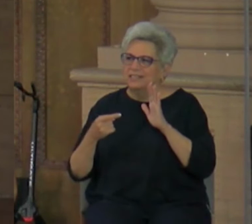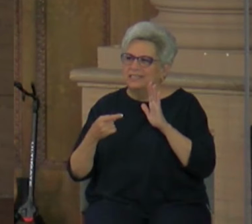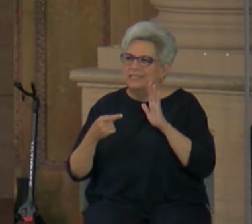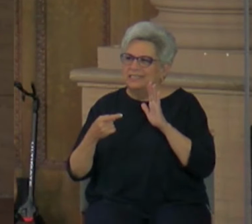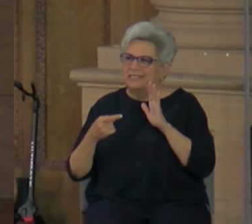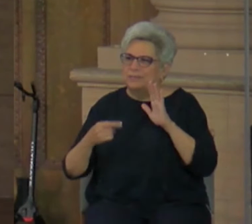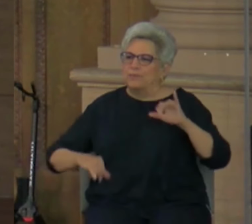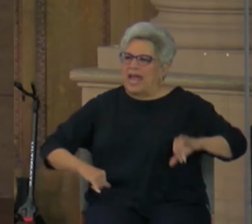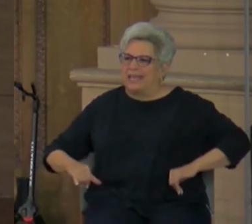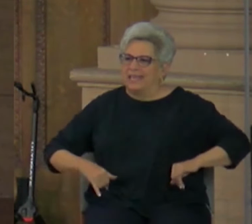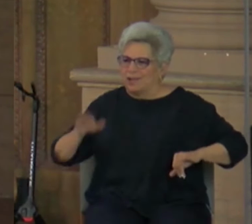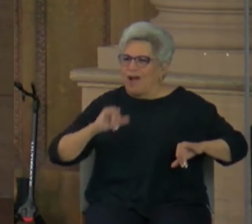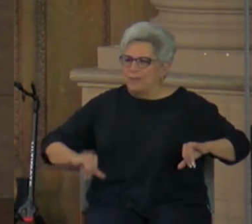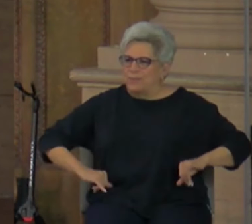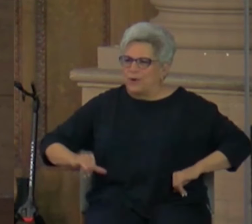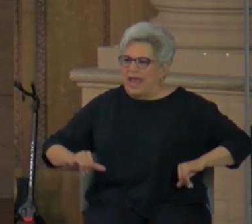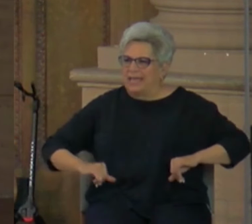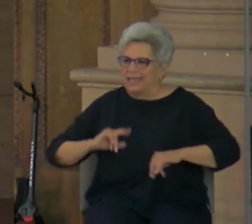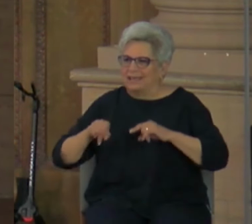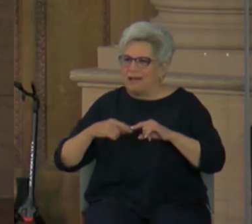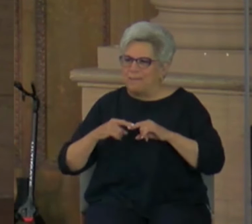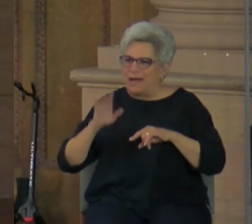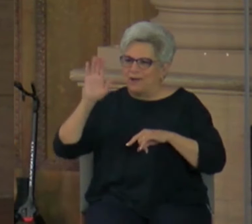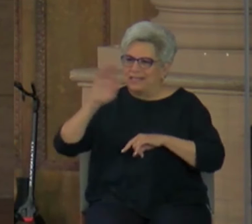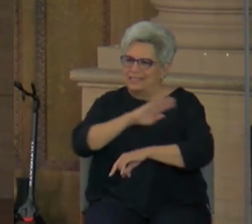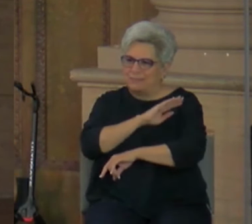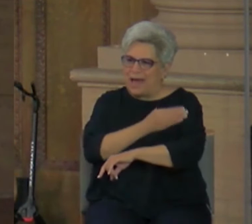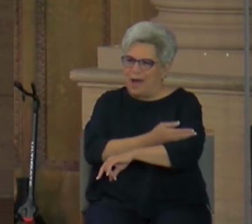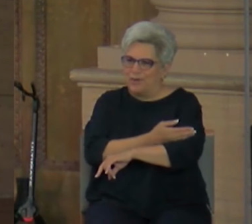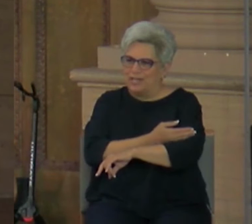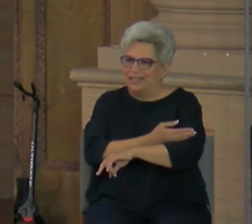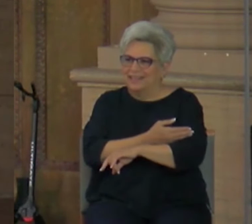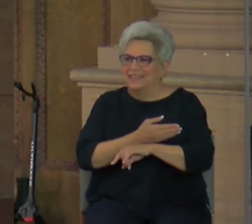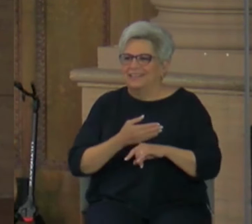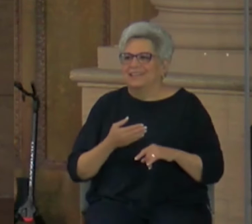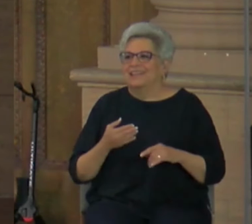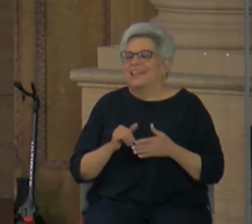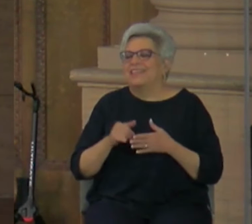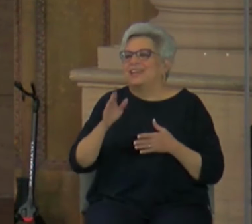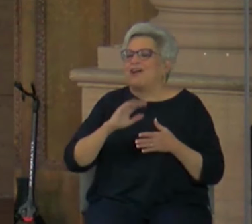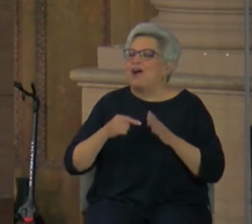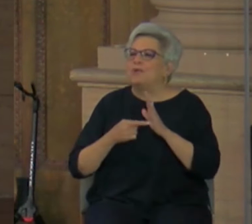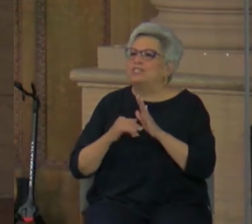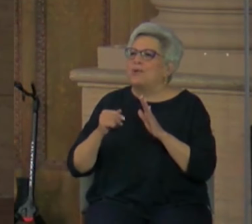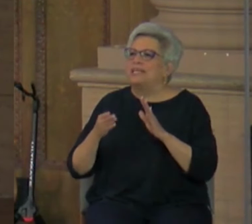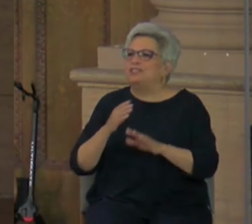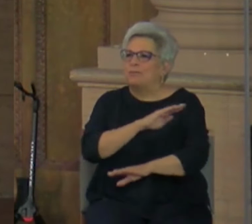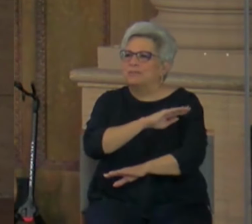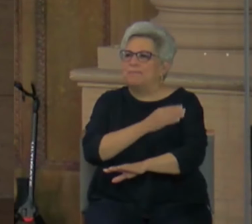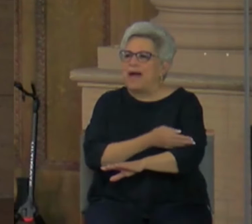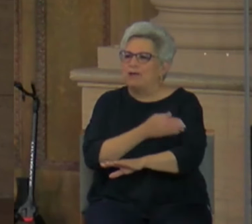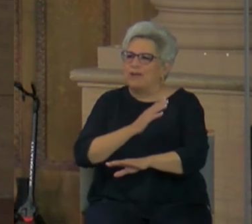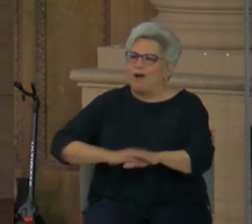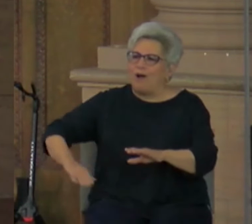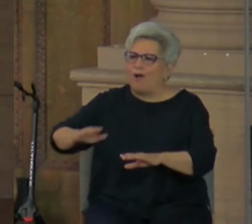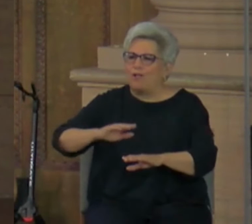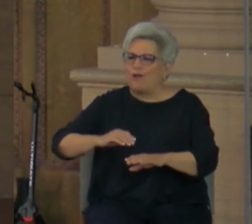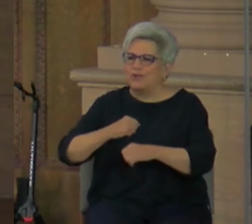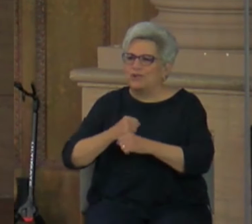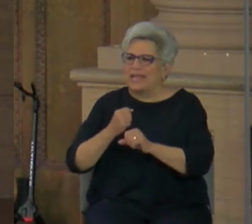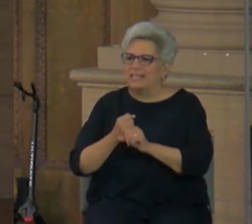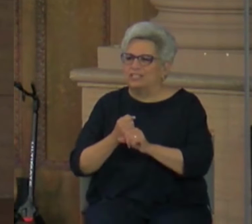a fault finder, and he needed to stop complaining, so God showed him his power, he showed him his majesty all over creation, scared him a little bit